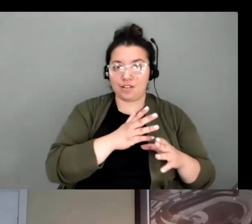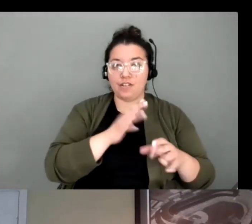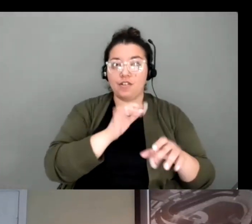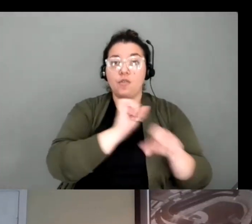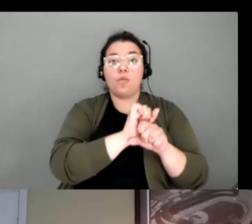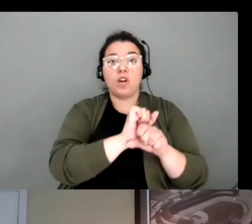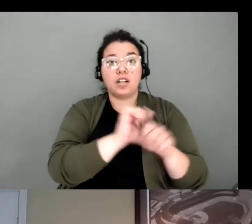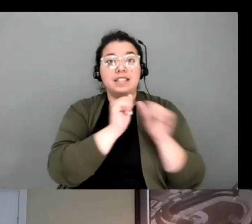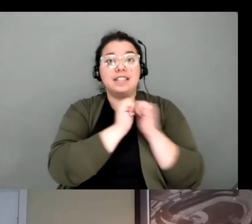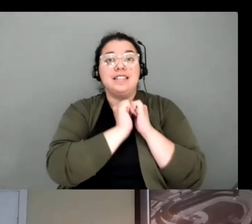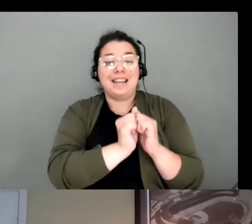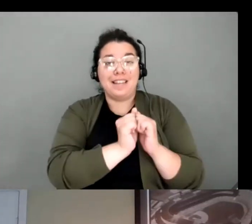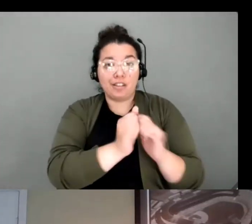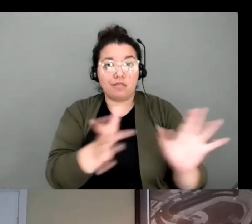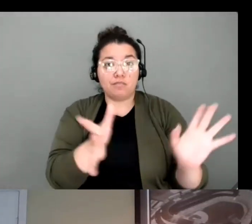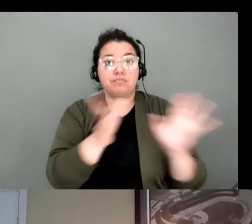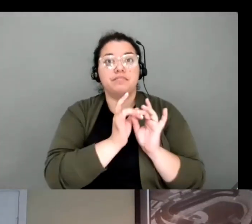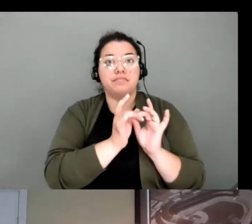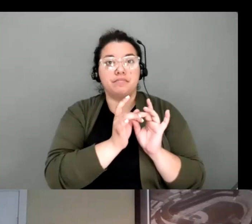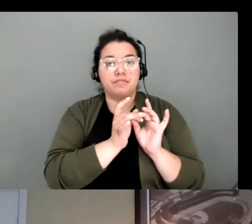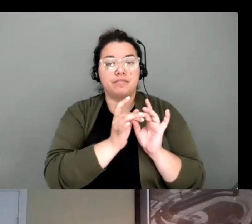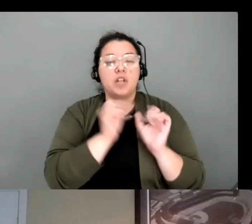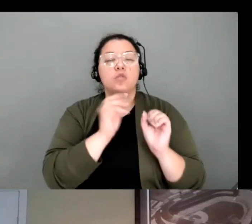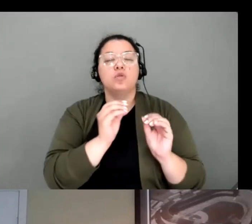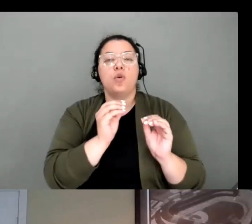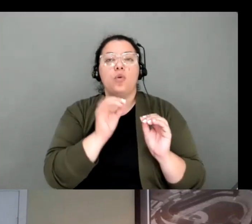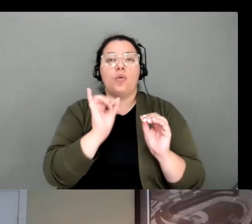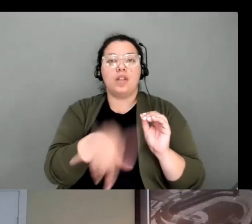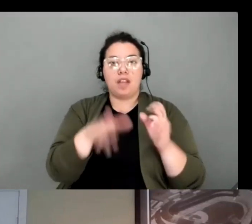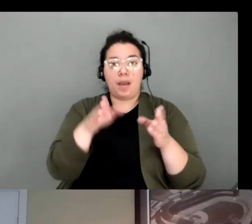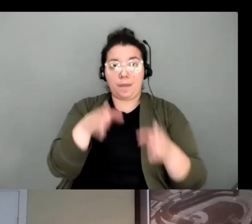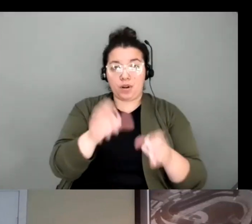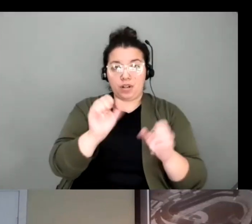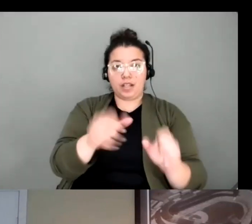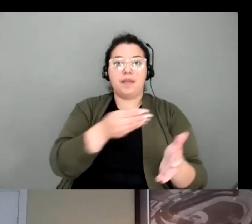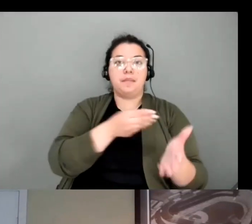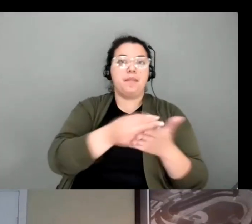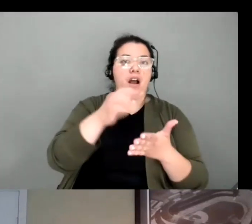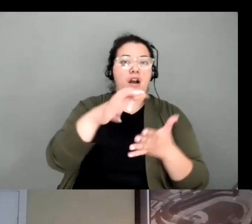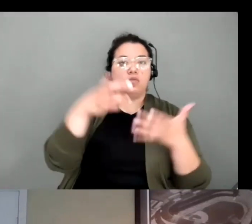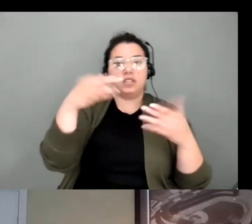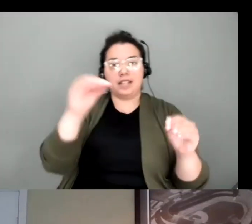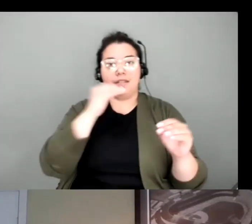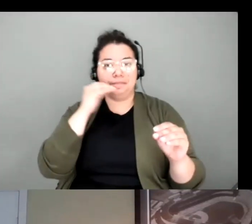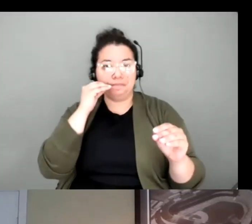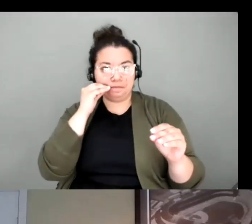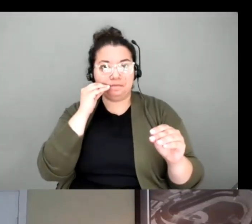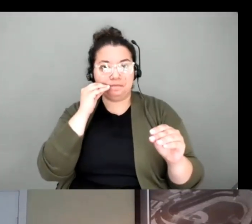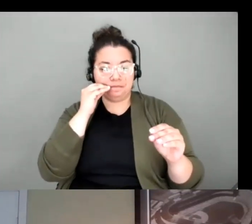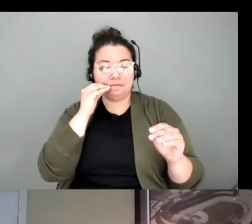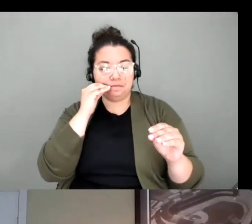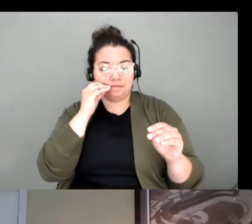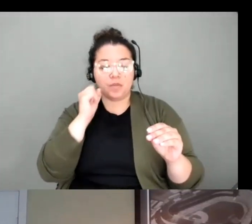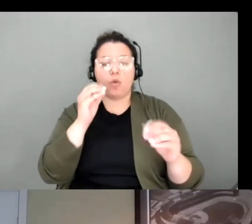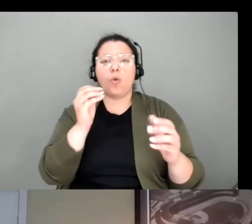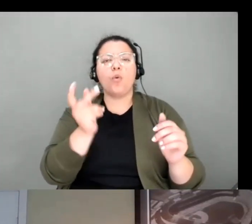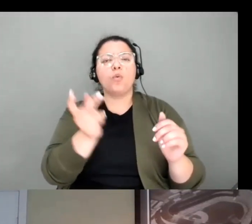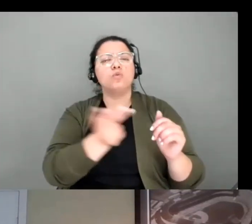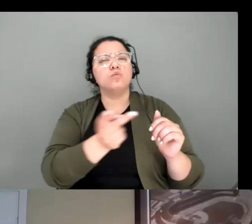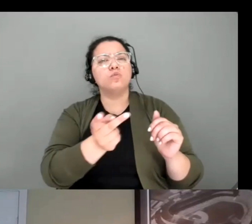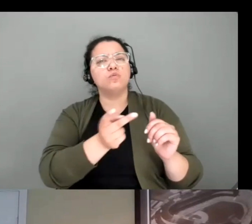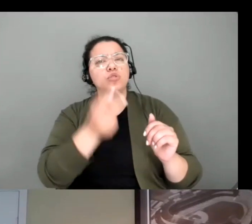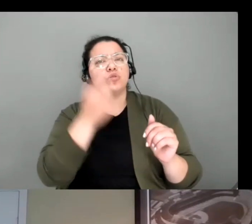to make sure that the customer can purchase the home or sell the home. So do you find yourself communicating